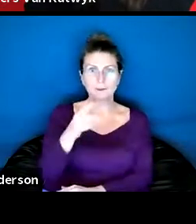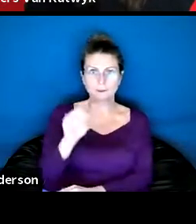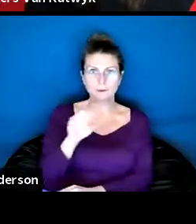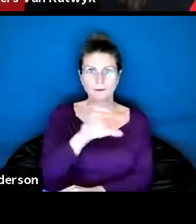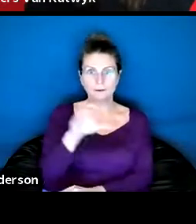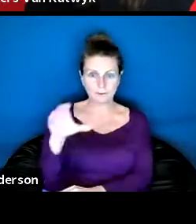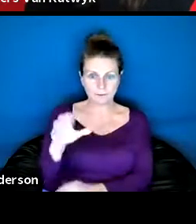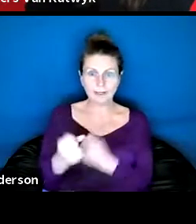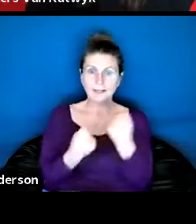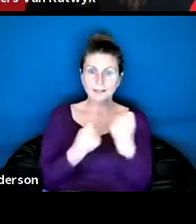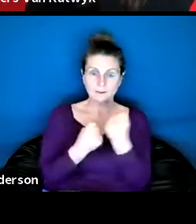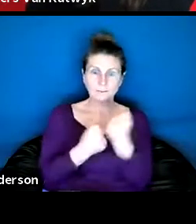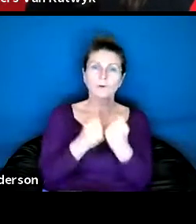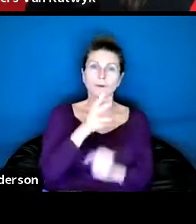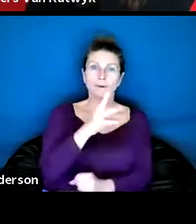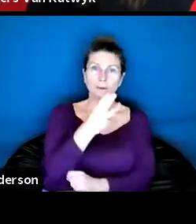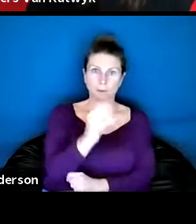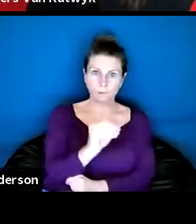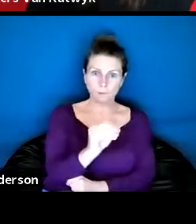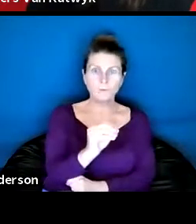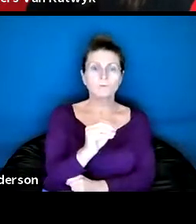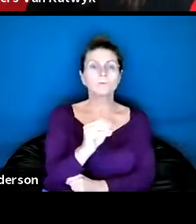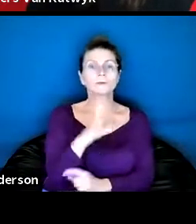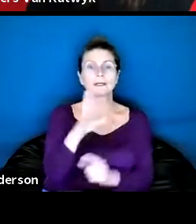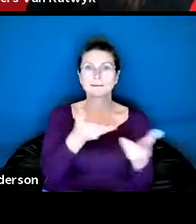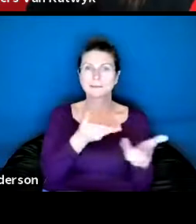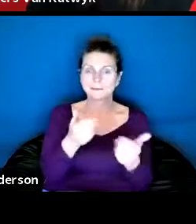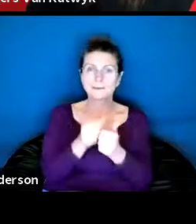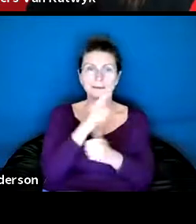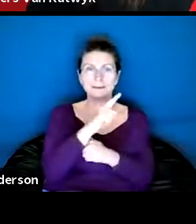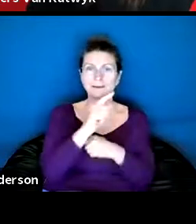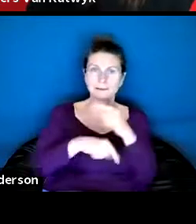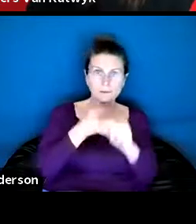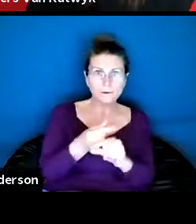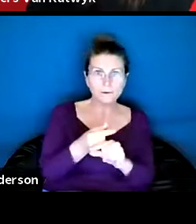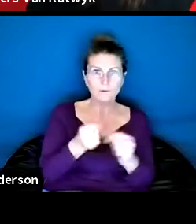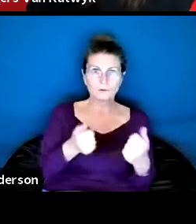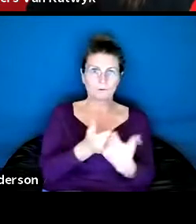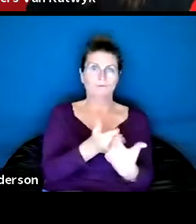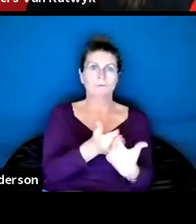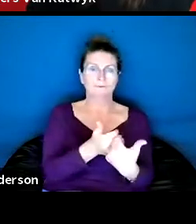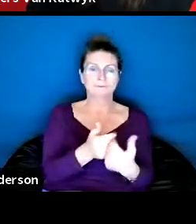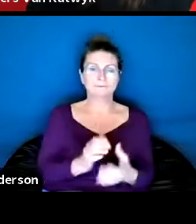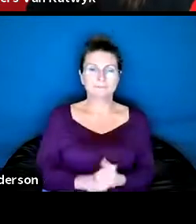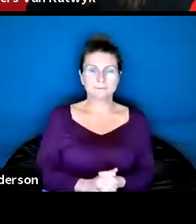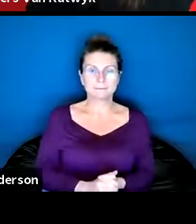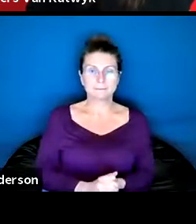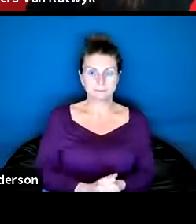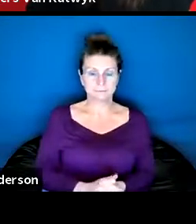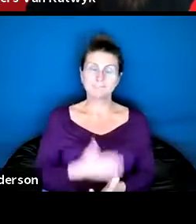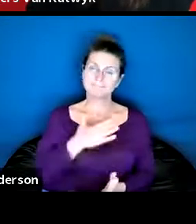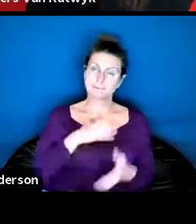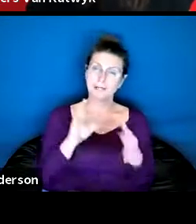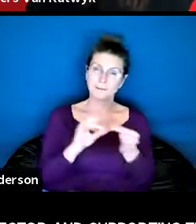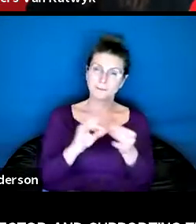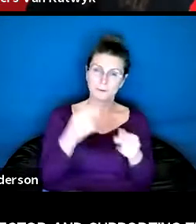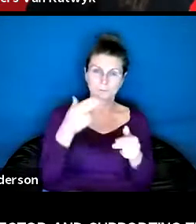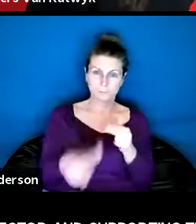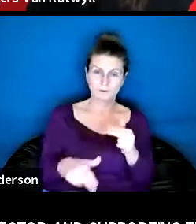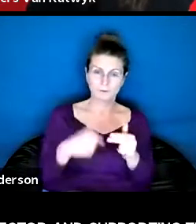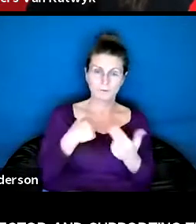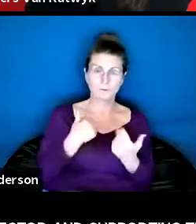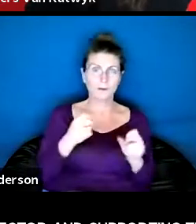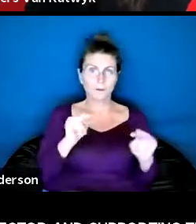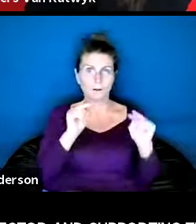and supporting the World Health Organization in addressing this global challenge. I'm going to keep my remarks brief because I really look forward to the